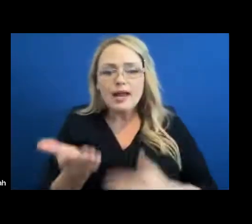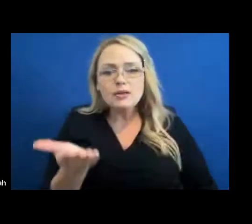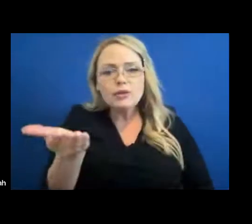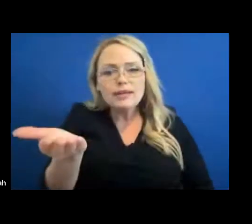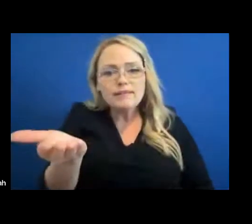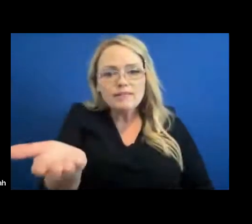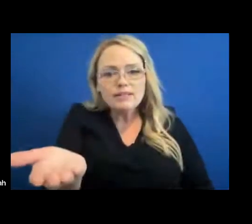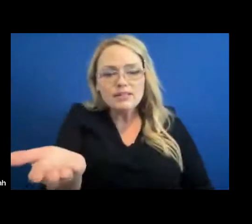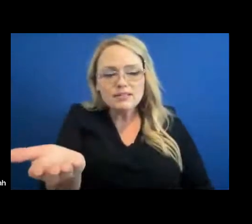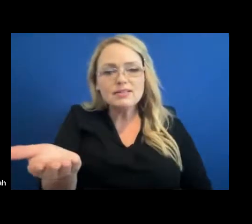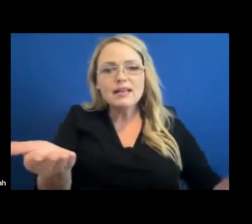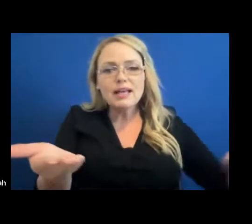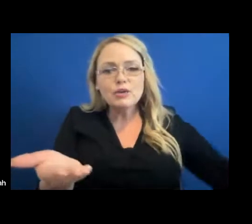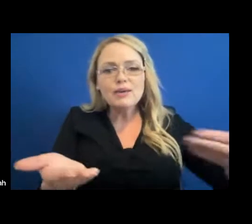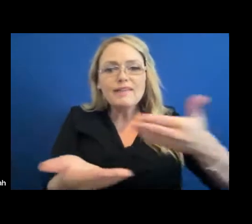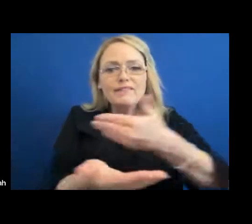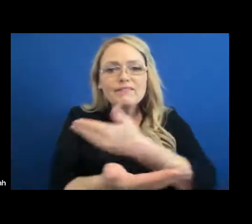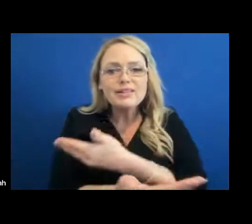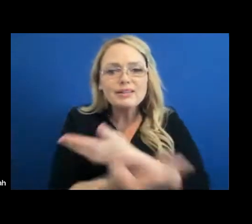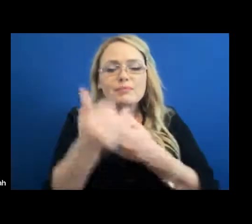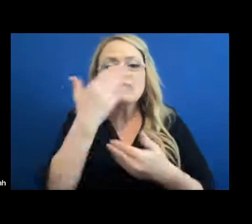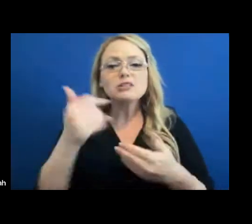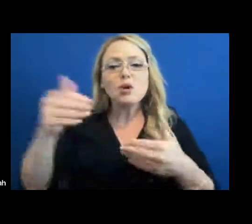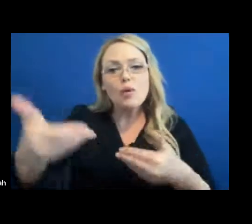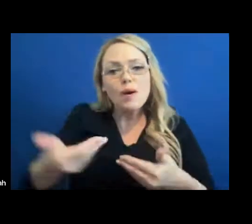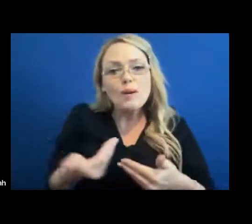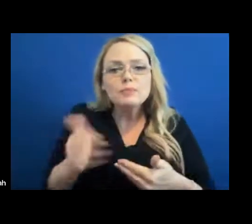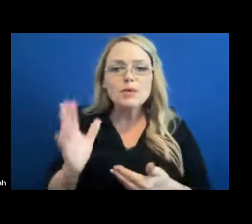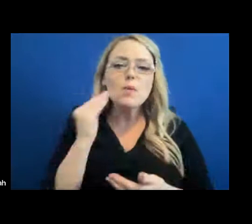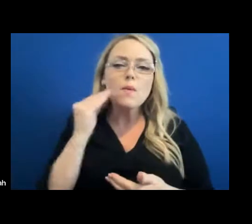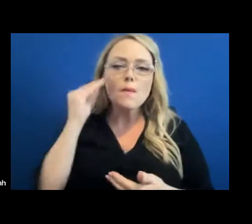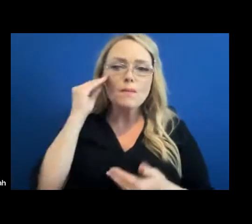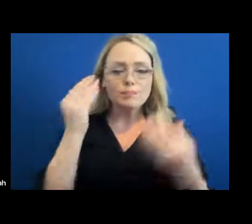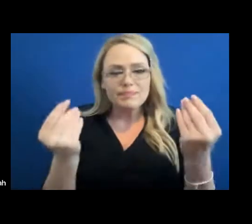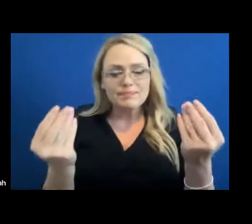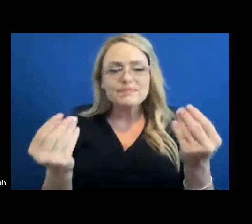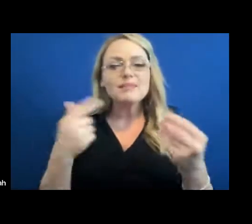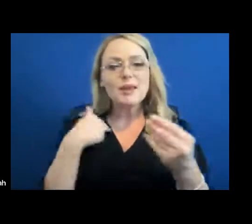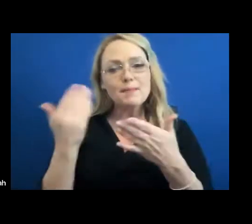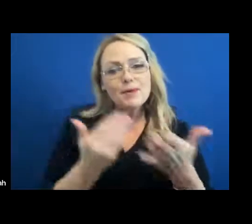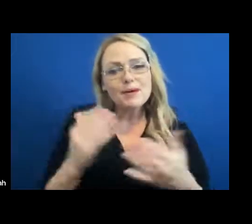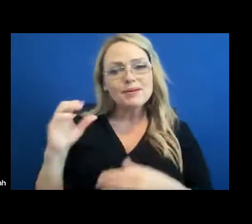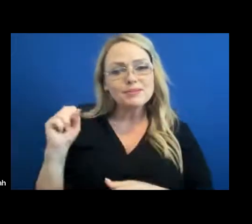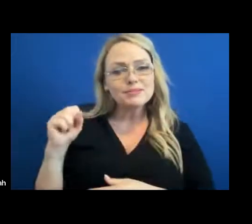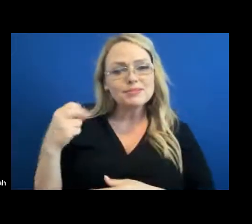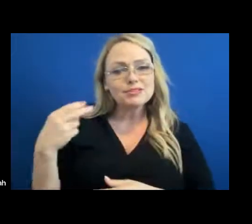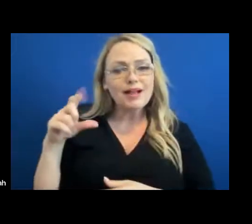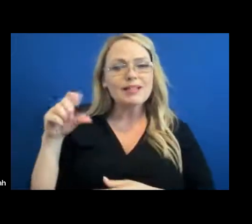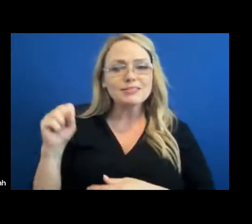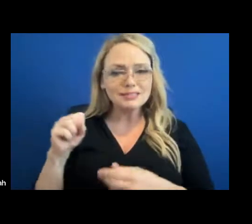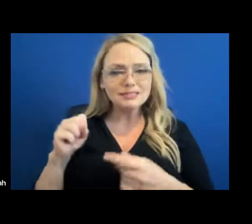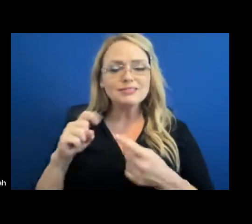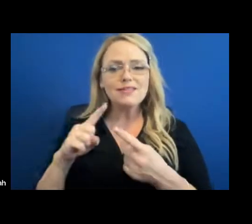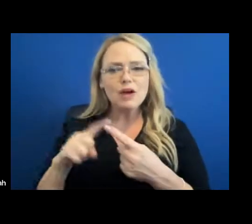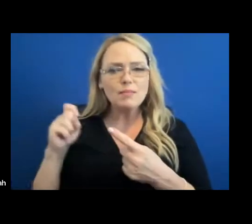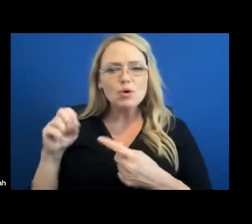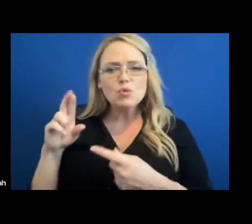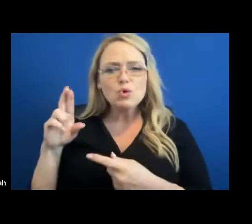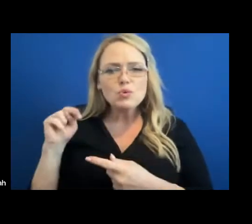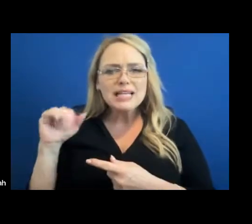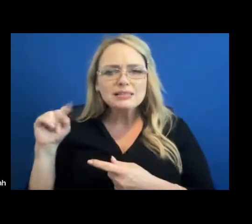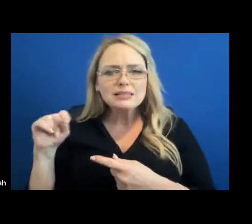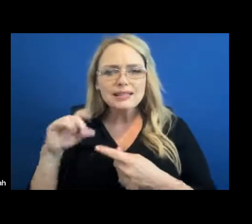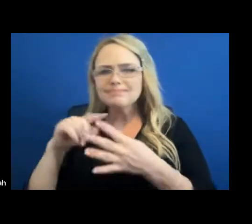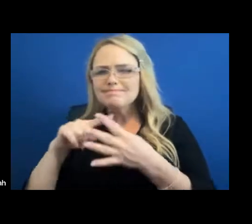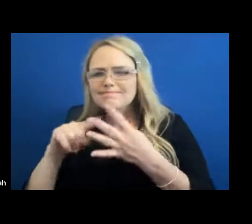and you know, because they're welcoming you to their homeland. So that's what I did. I took these shells from Runit and from Bigini